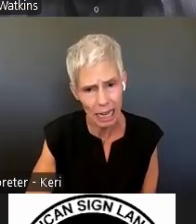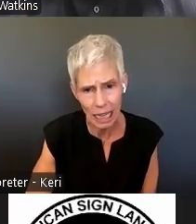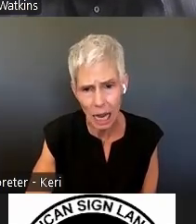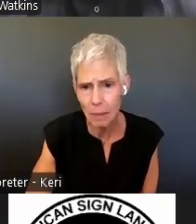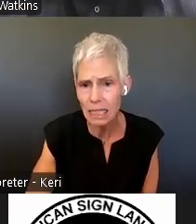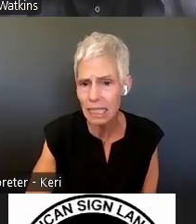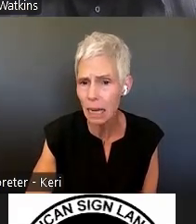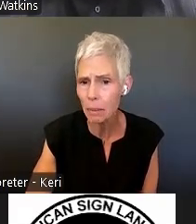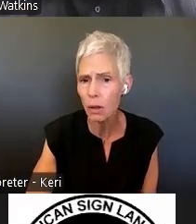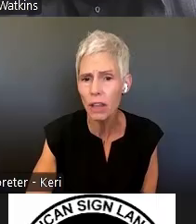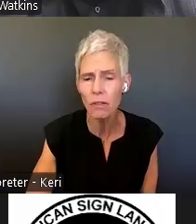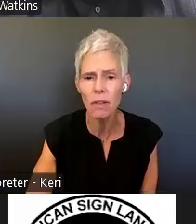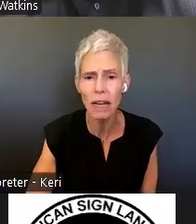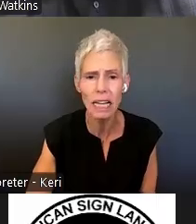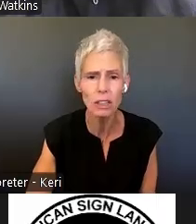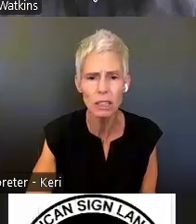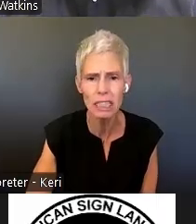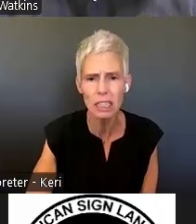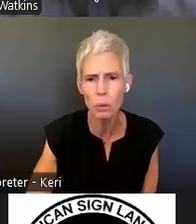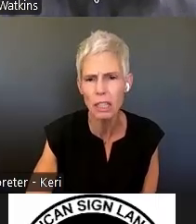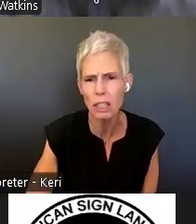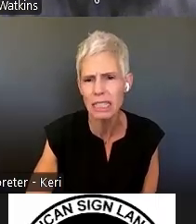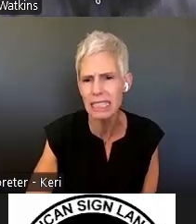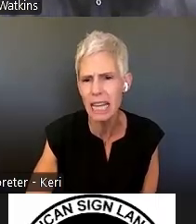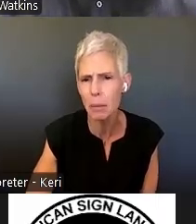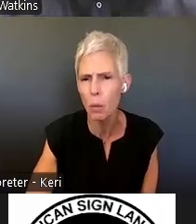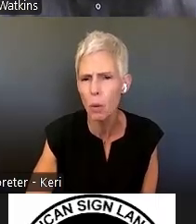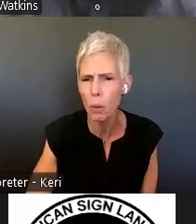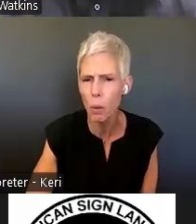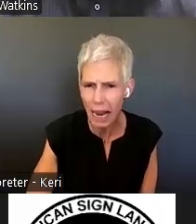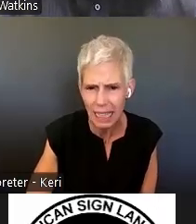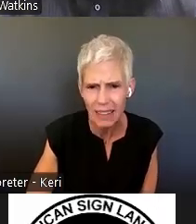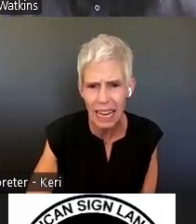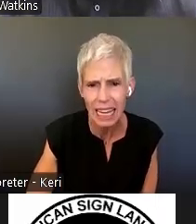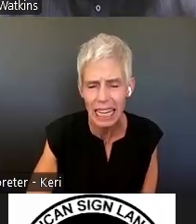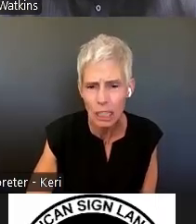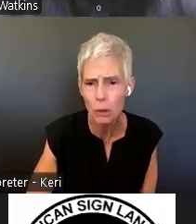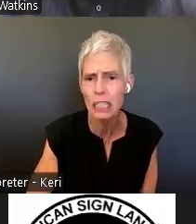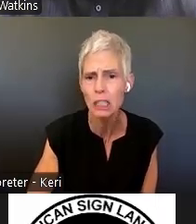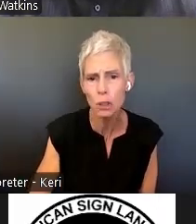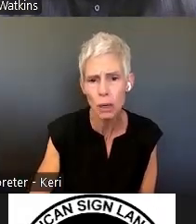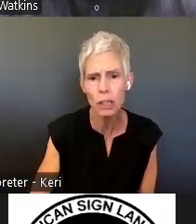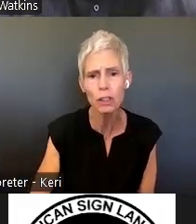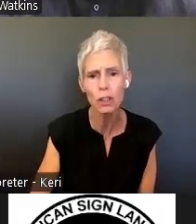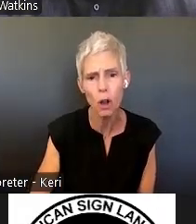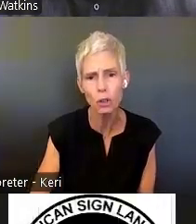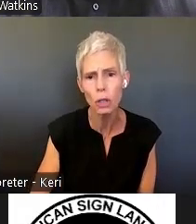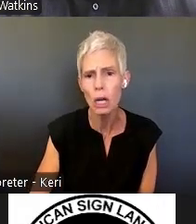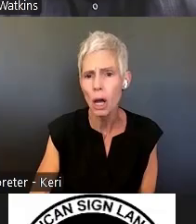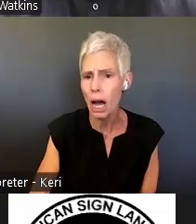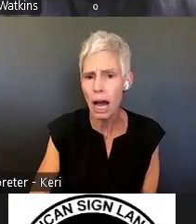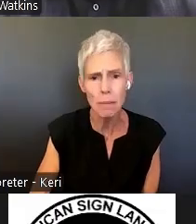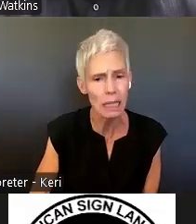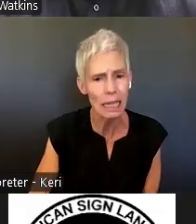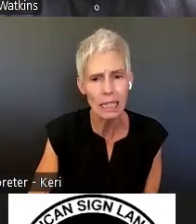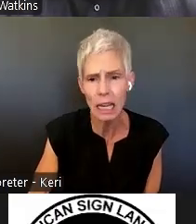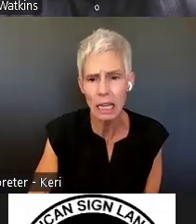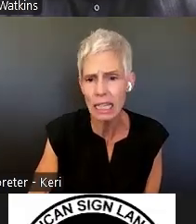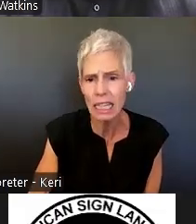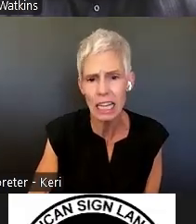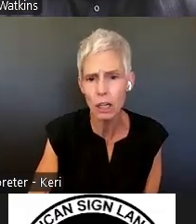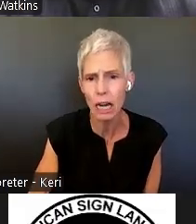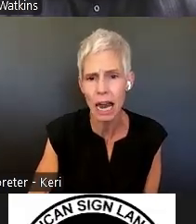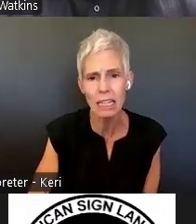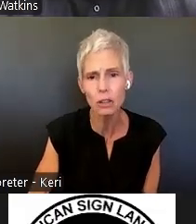their income is stable, their financial situation is stable. Why did they increase $200